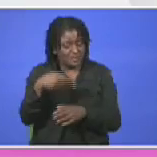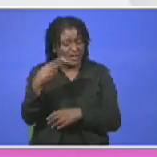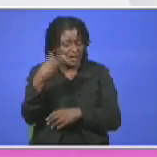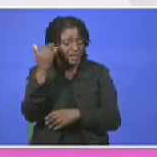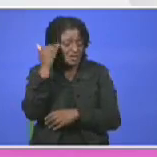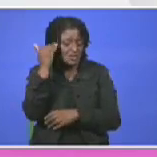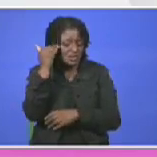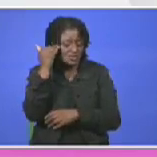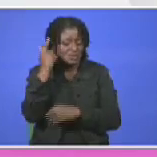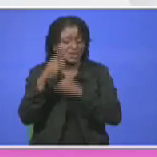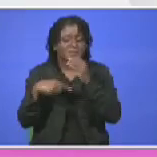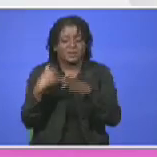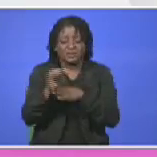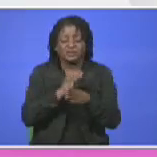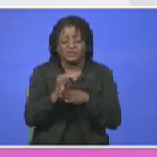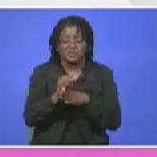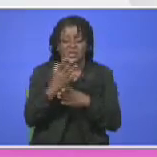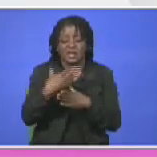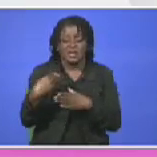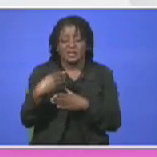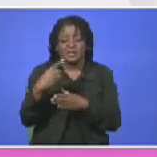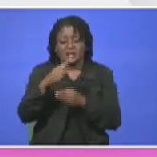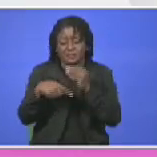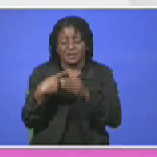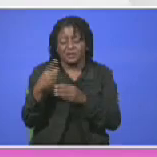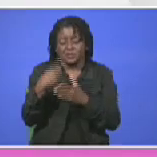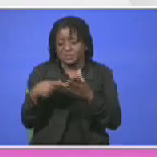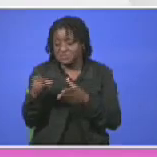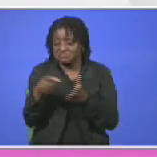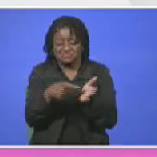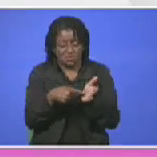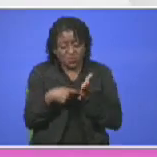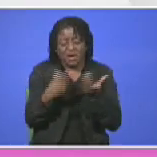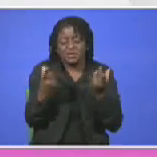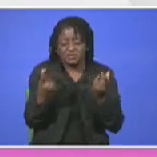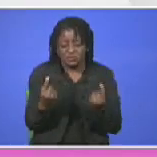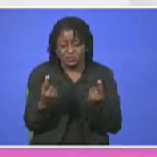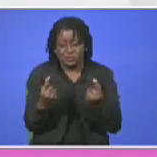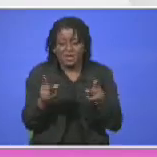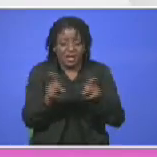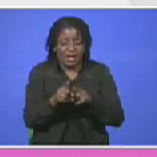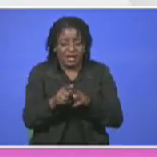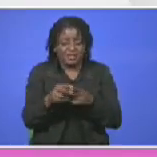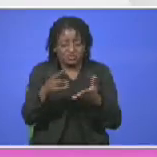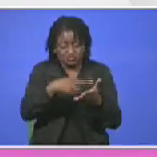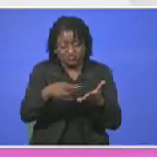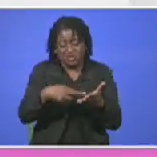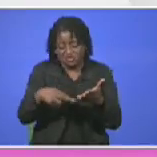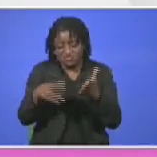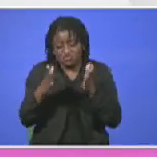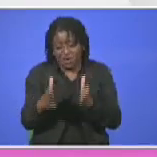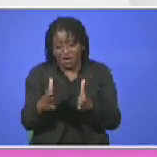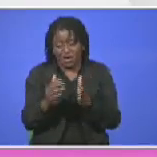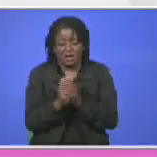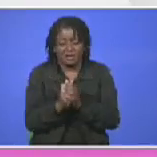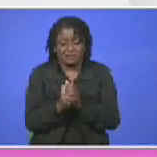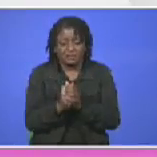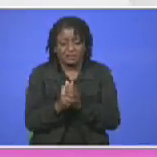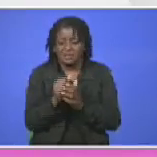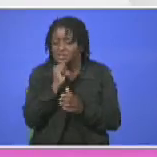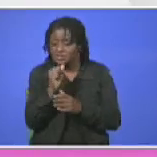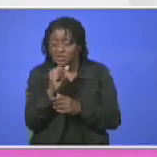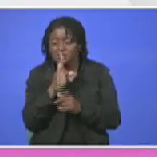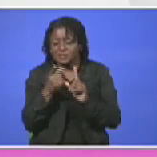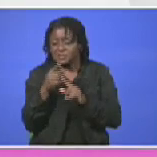highly knowledgeable about the industry and about what he's required to do as registrar. As registrar, he's not there to be another